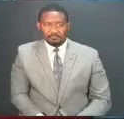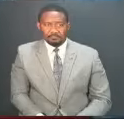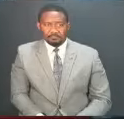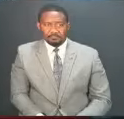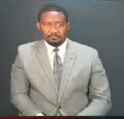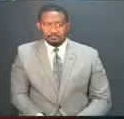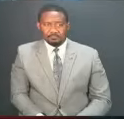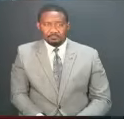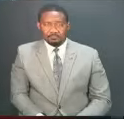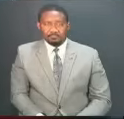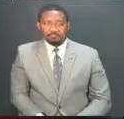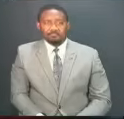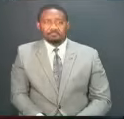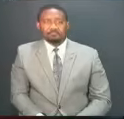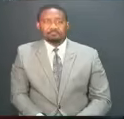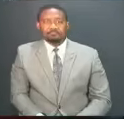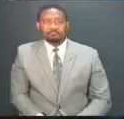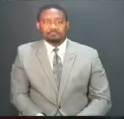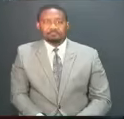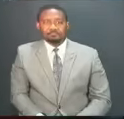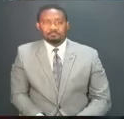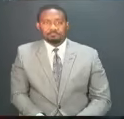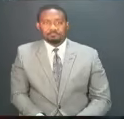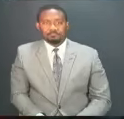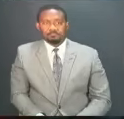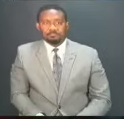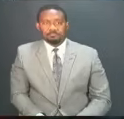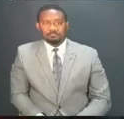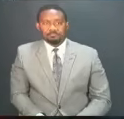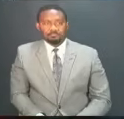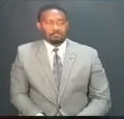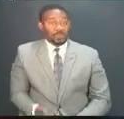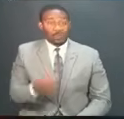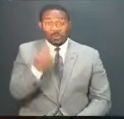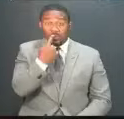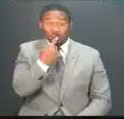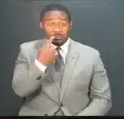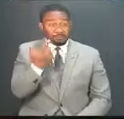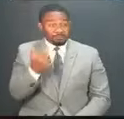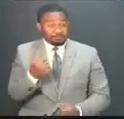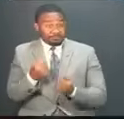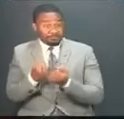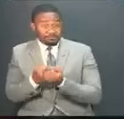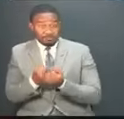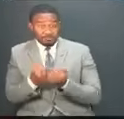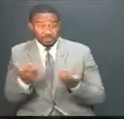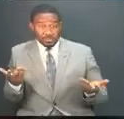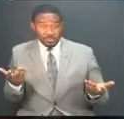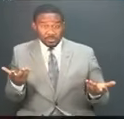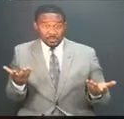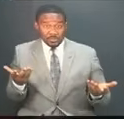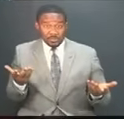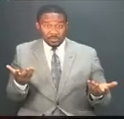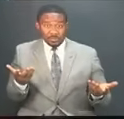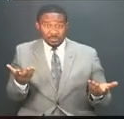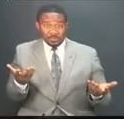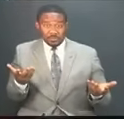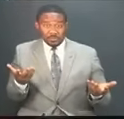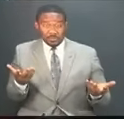motion, the record must show who seconded the motion. Honorable Bento seconded the